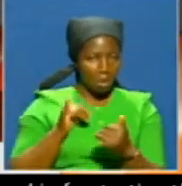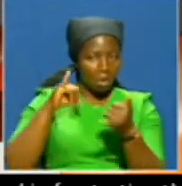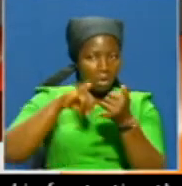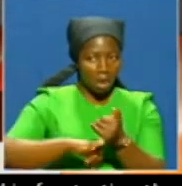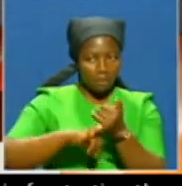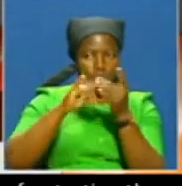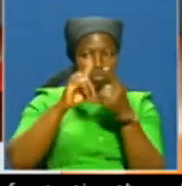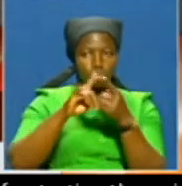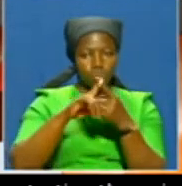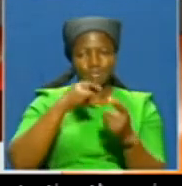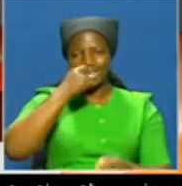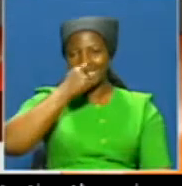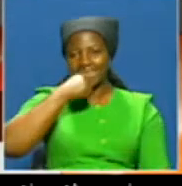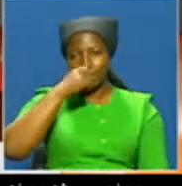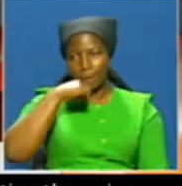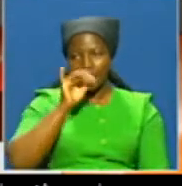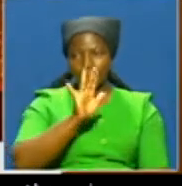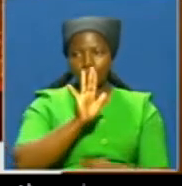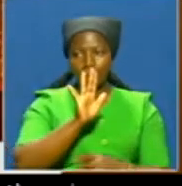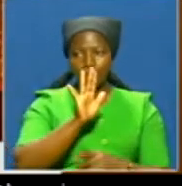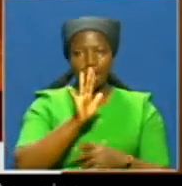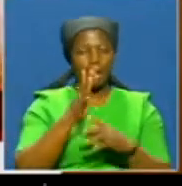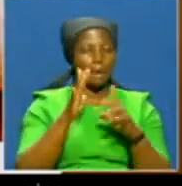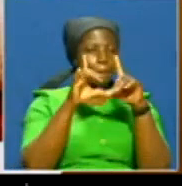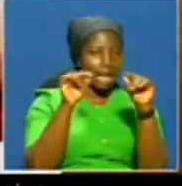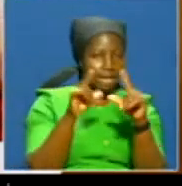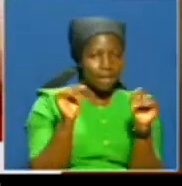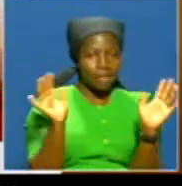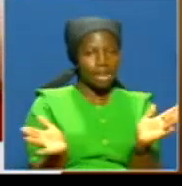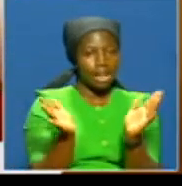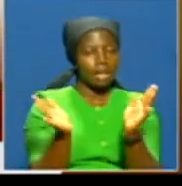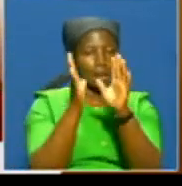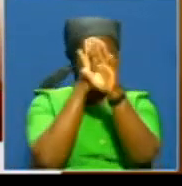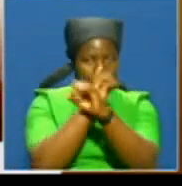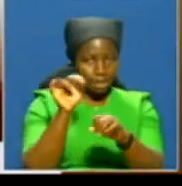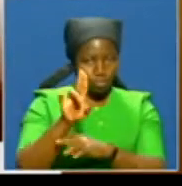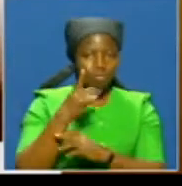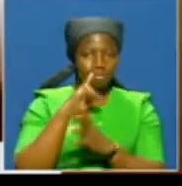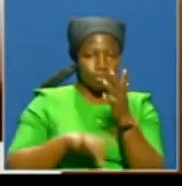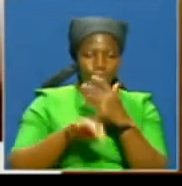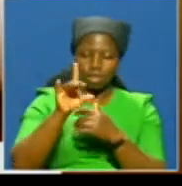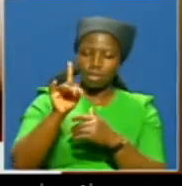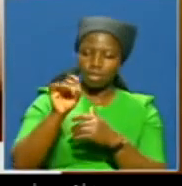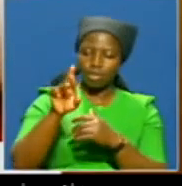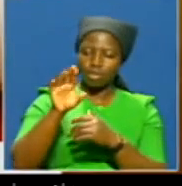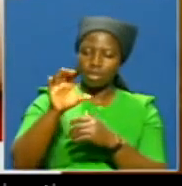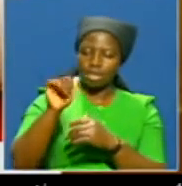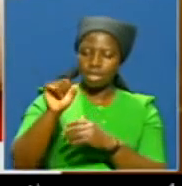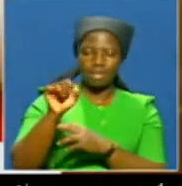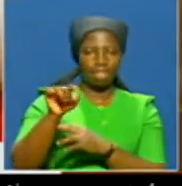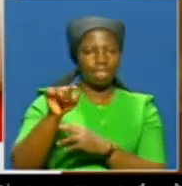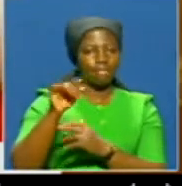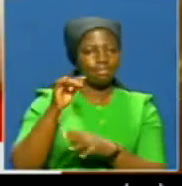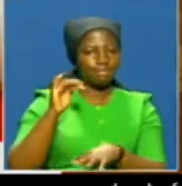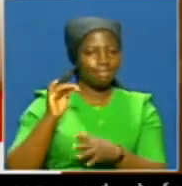Ntimama. In his message of comfort and encouragement, President Kenyatta described the late Mama Dorcas Ntimama as a gracious woman who